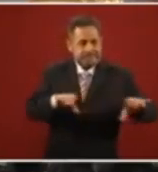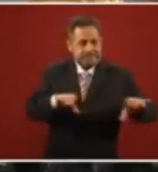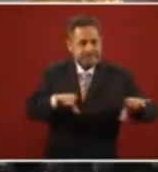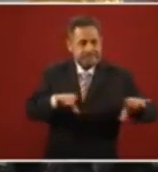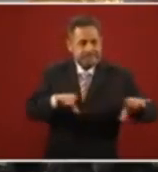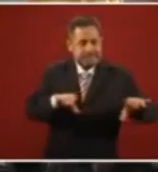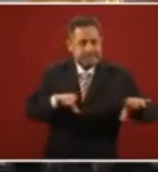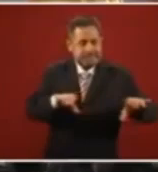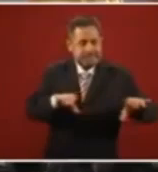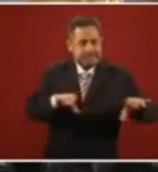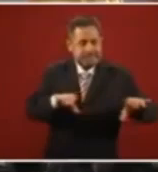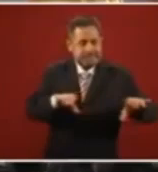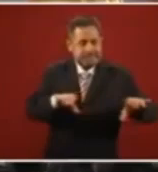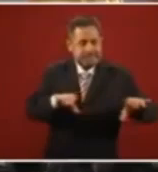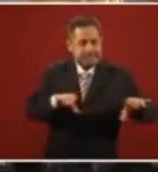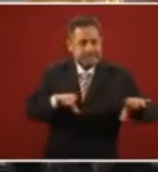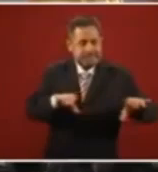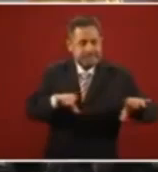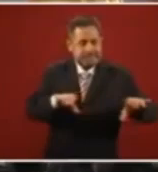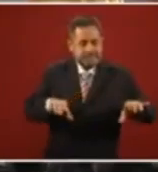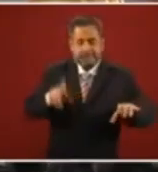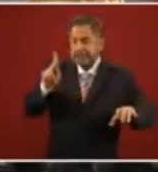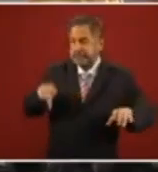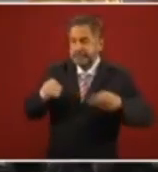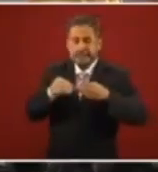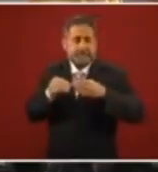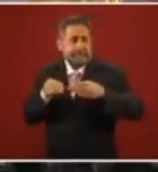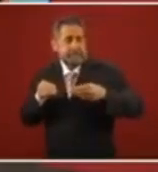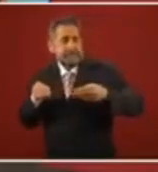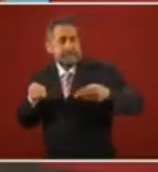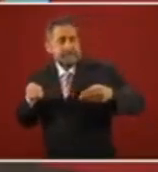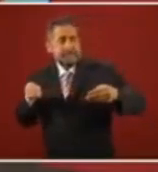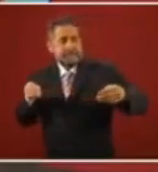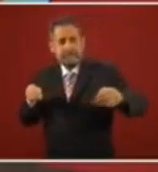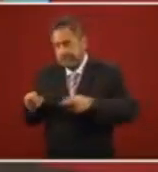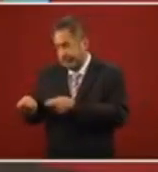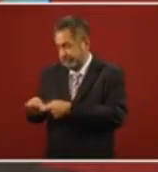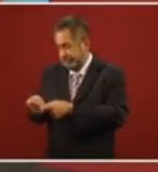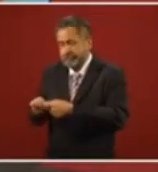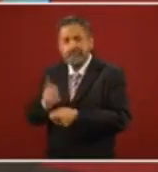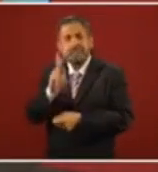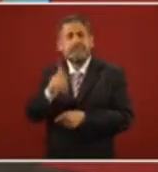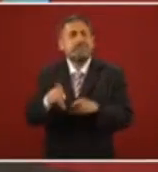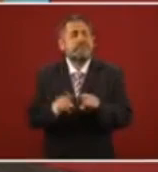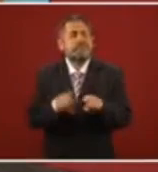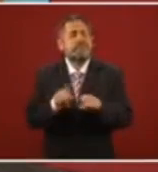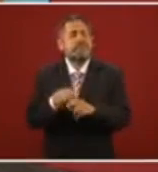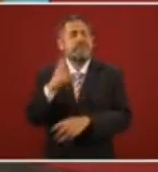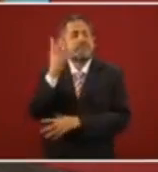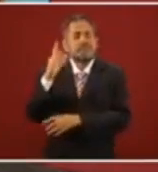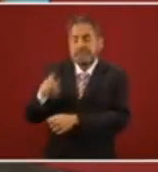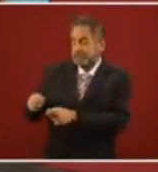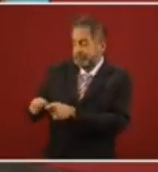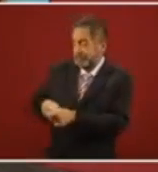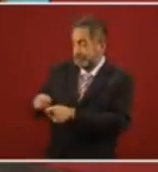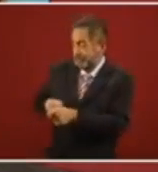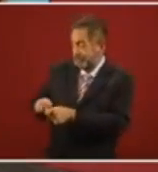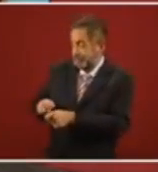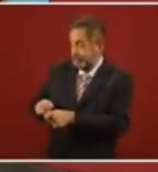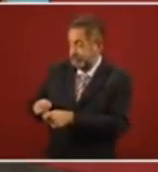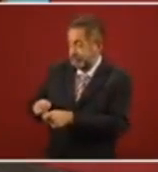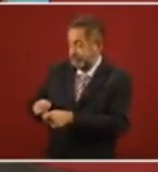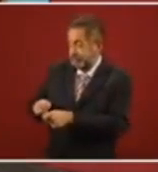...quilómetros... ...entre... ...there's... ...kilómetros... between them... ...es como cuando cerramos... ...la llave del jardín... ...de nuestra manguera... ...siempre queda... ...agua